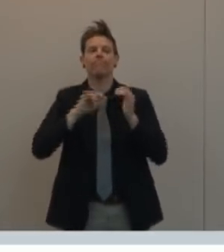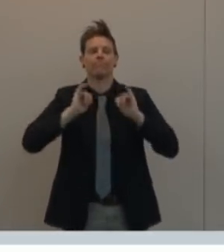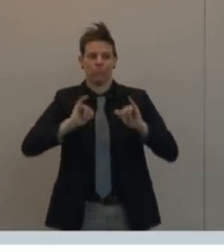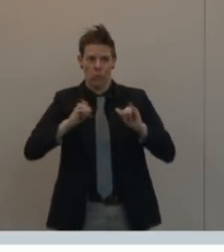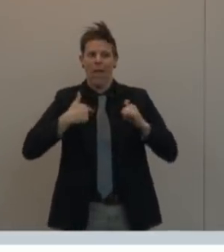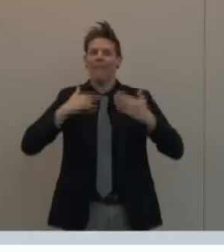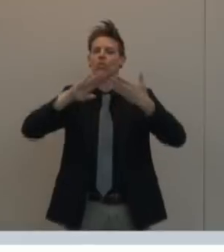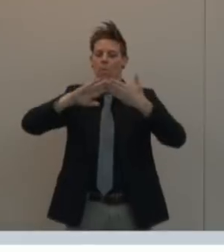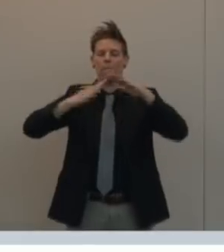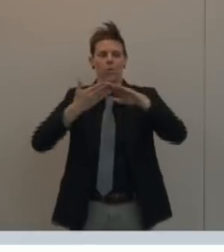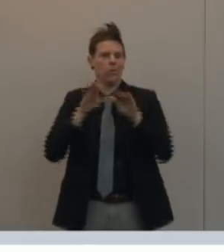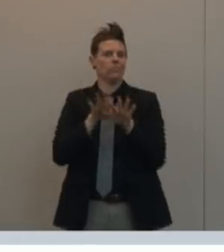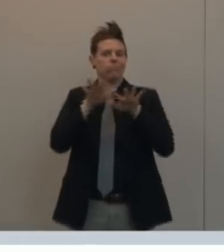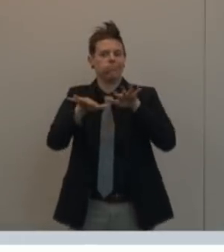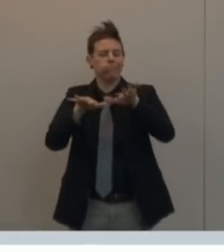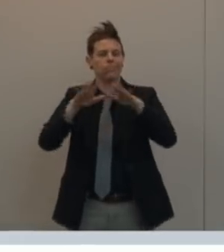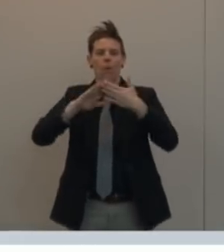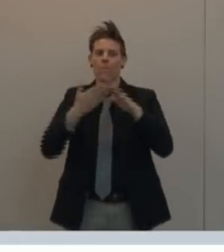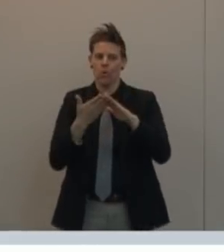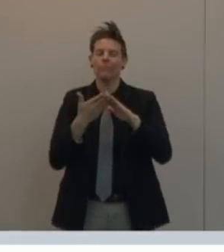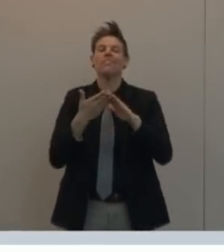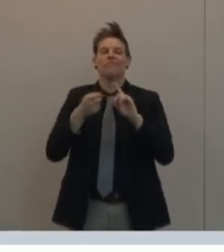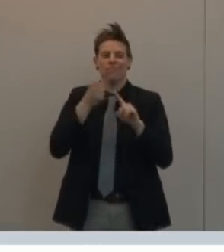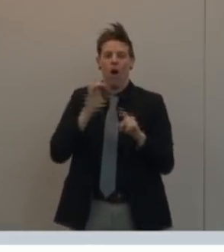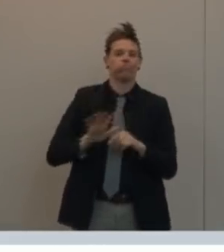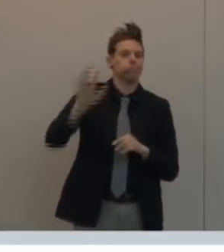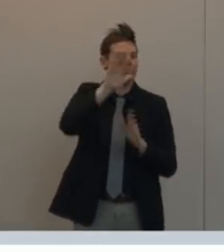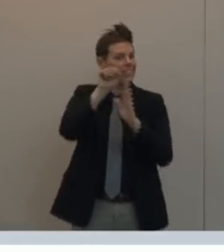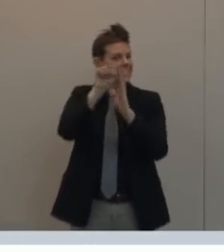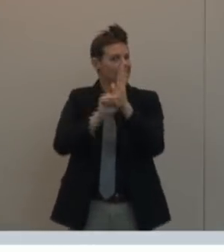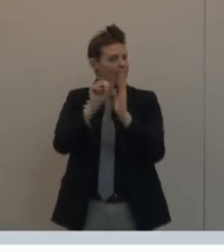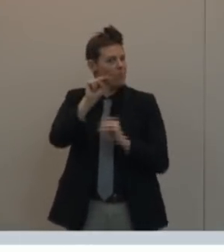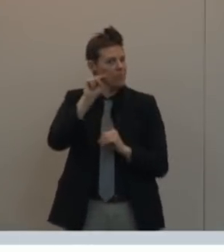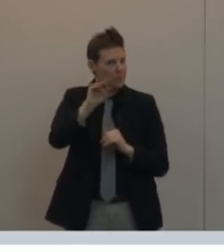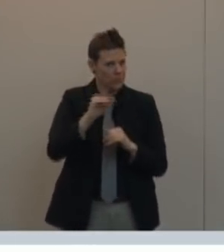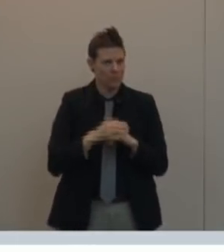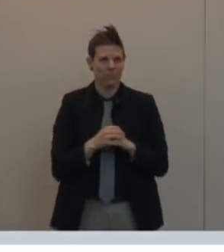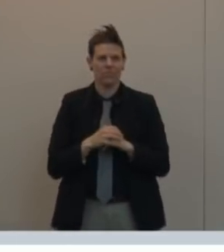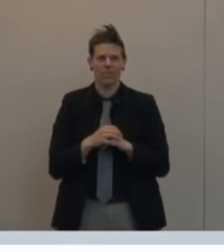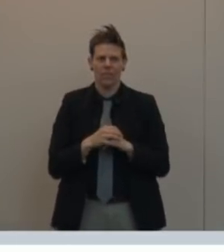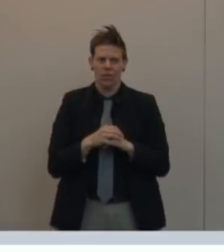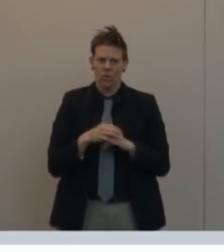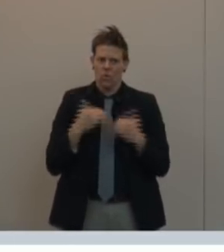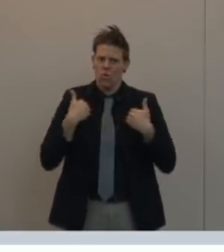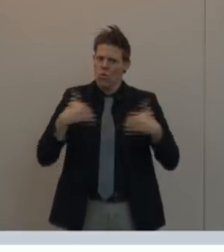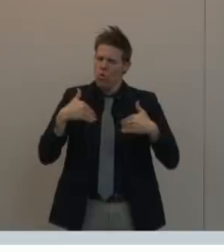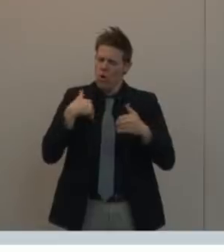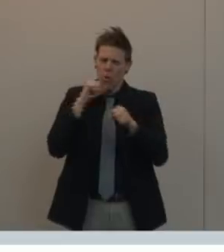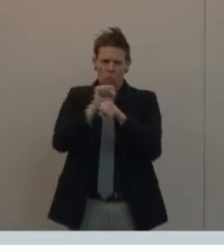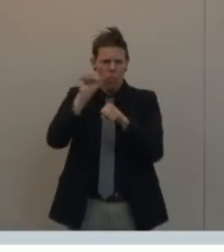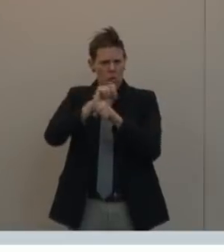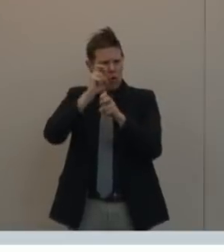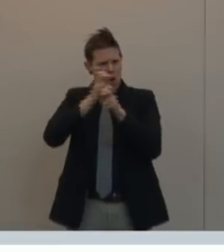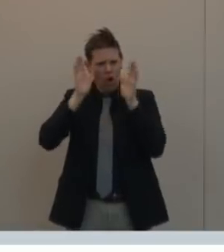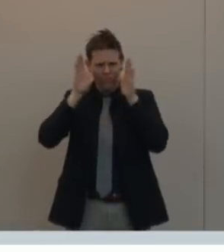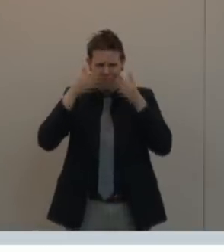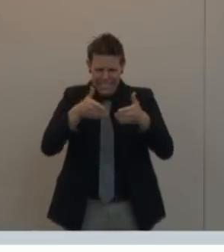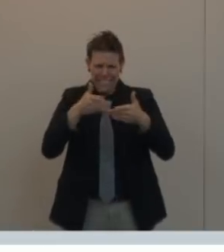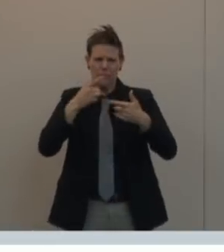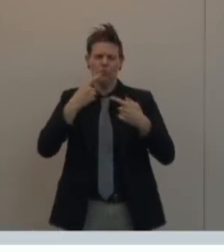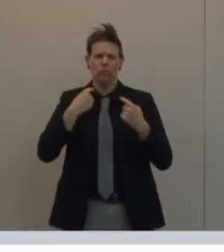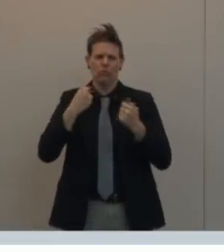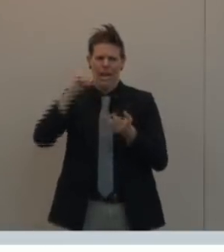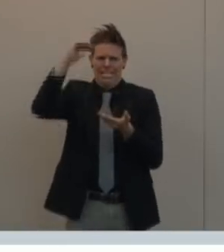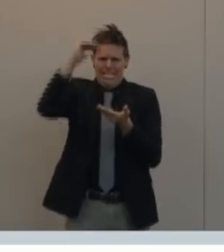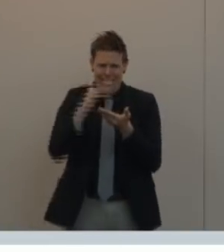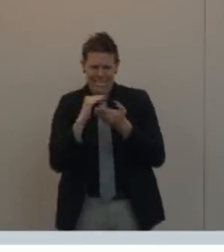spread statewide. And we worked to really do everything we could to minimize that potential